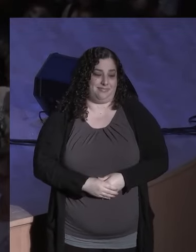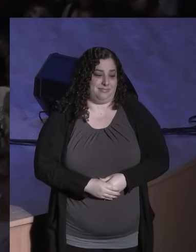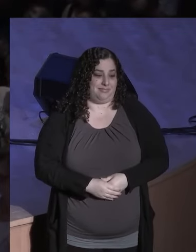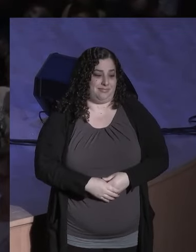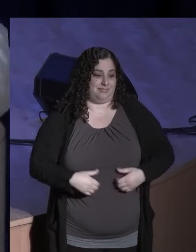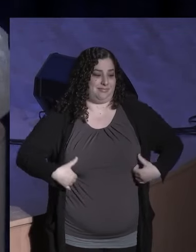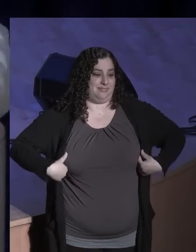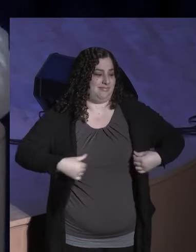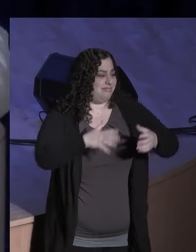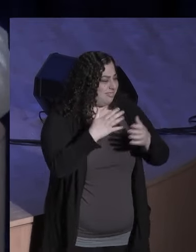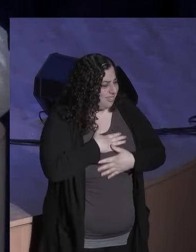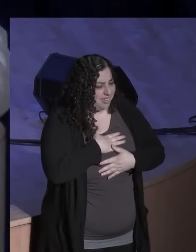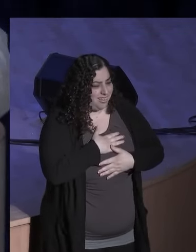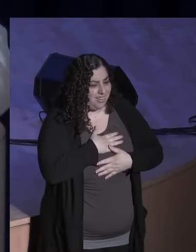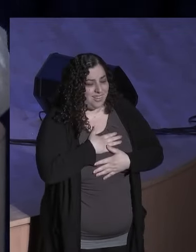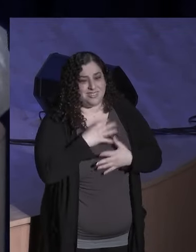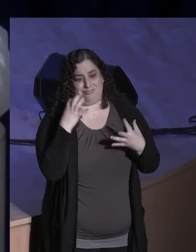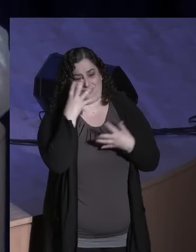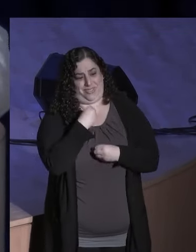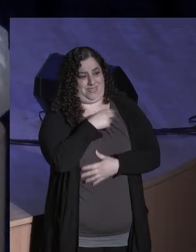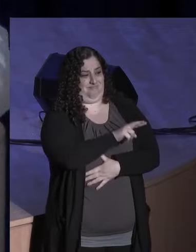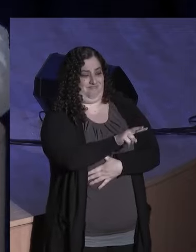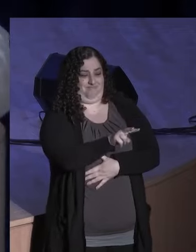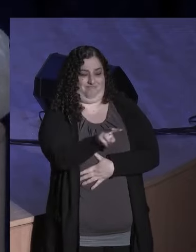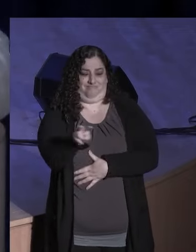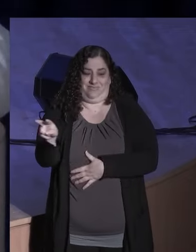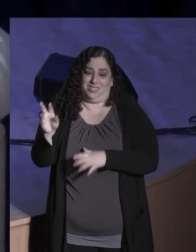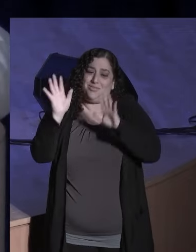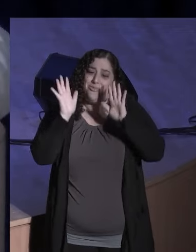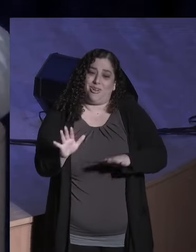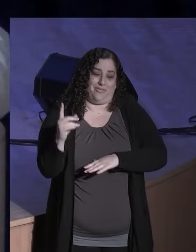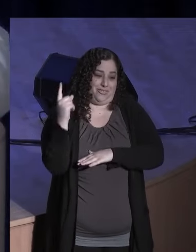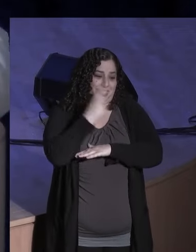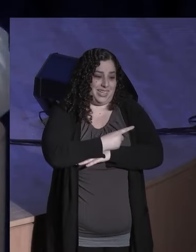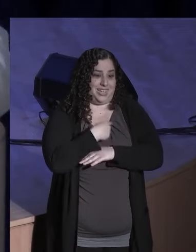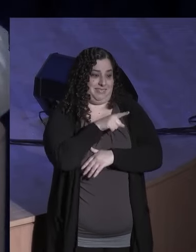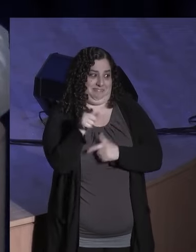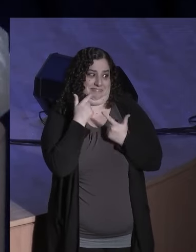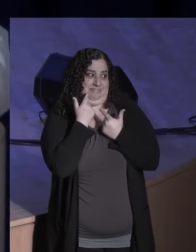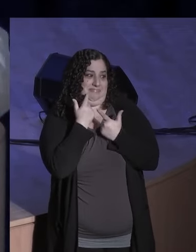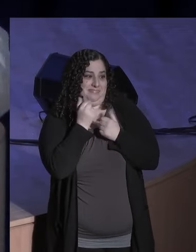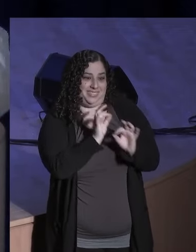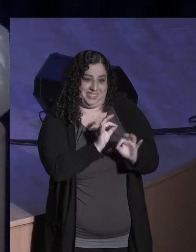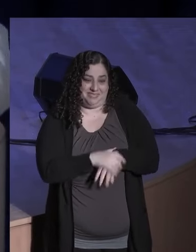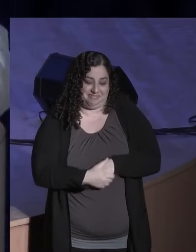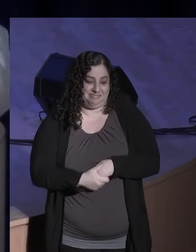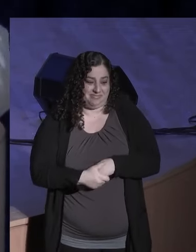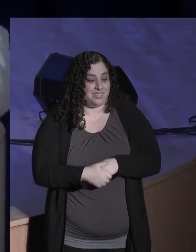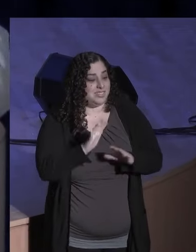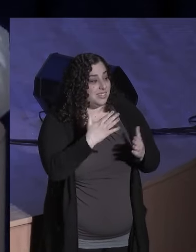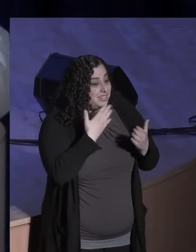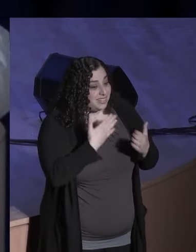Man, what a grand and glorious day. Isn't this spectacular? First of all, Kevin, let me thank you, not just for the kind, overly